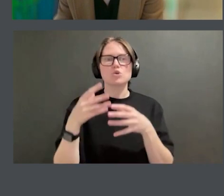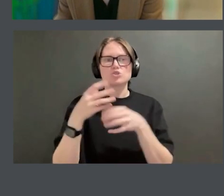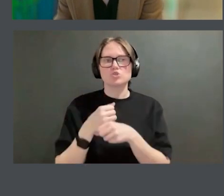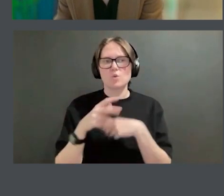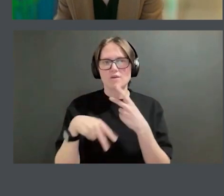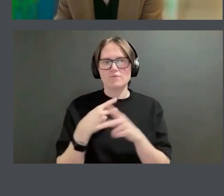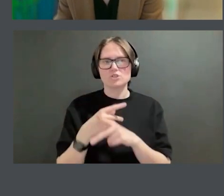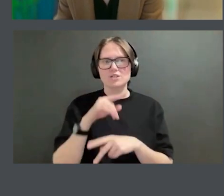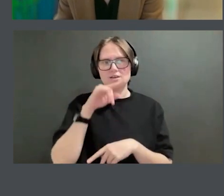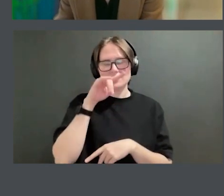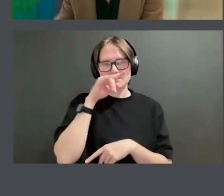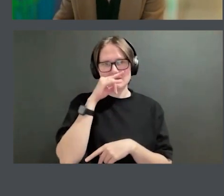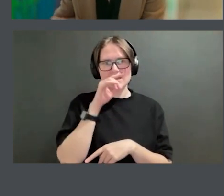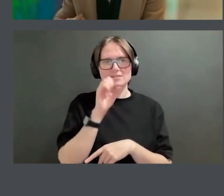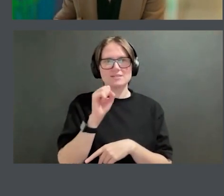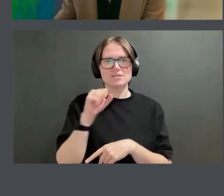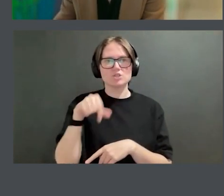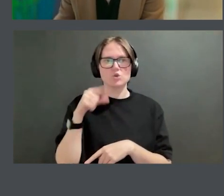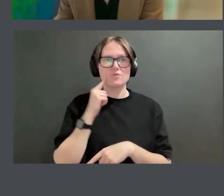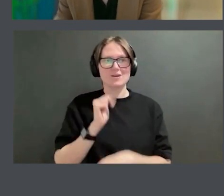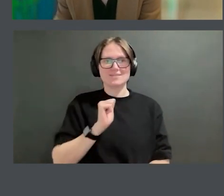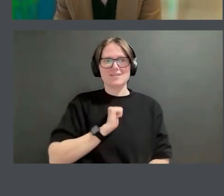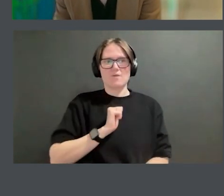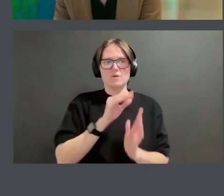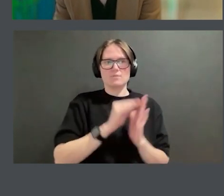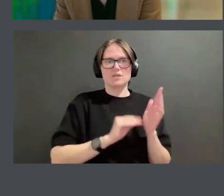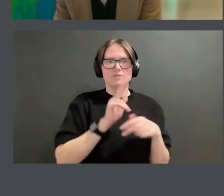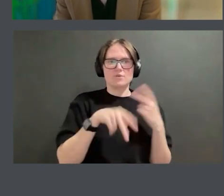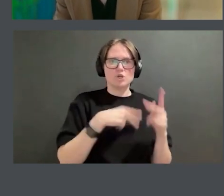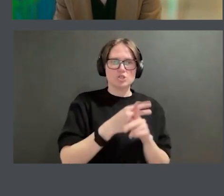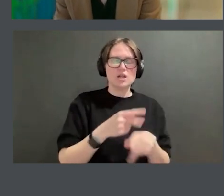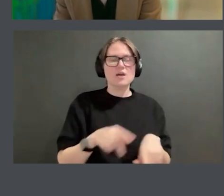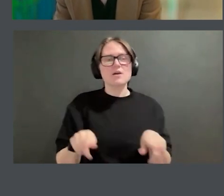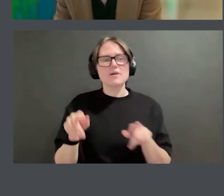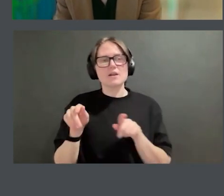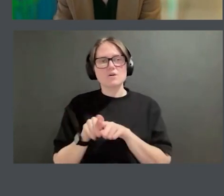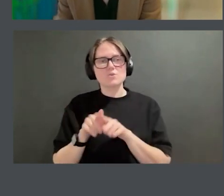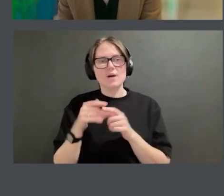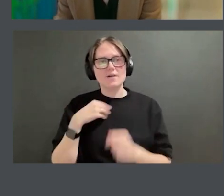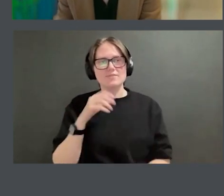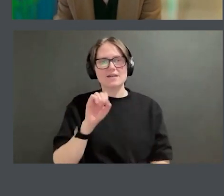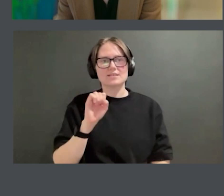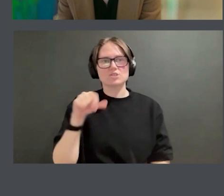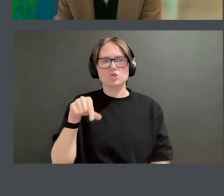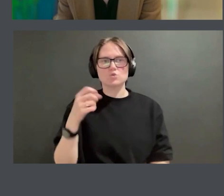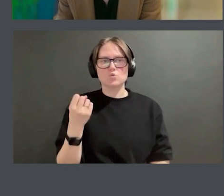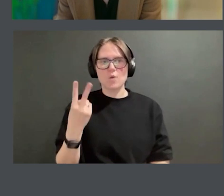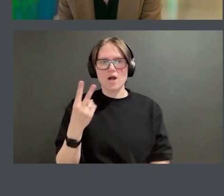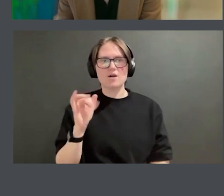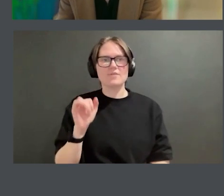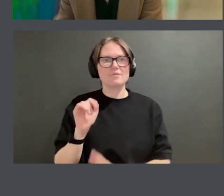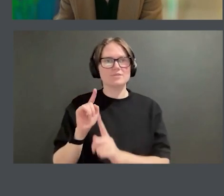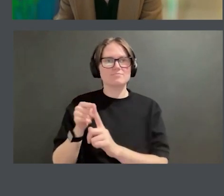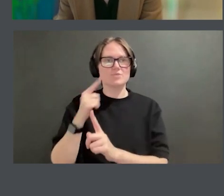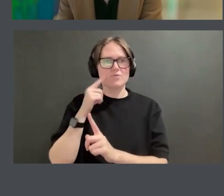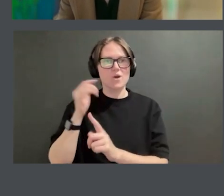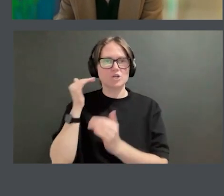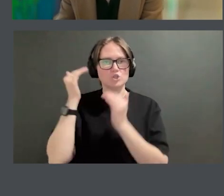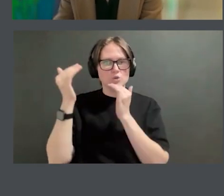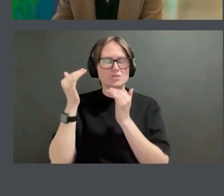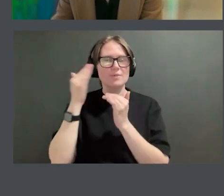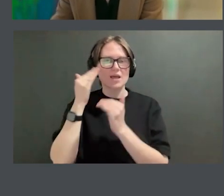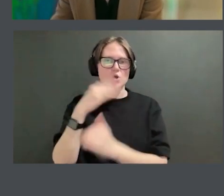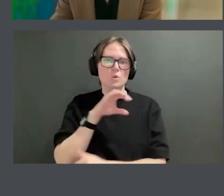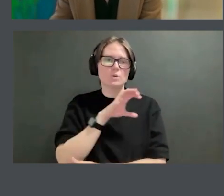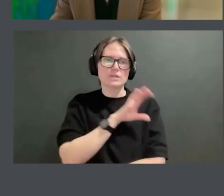version of the pediatric SSQ for the self-completed version. And then there's the SSQ-12, which was designed for adults, but I know clinically they